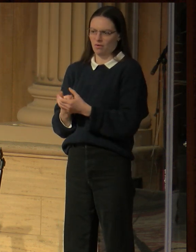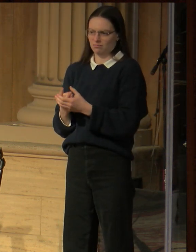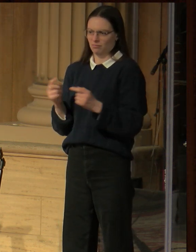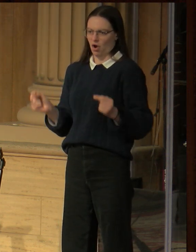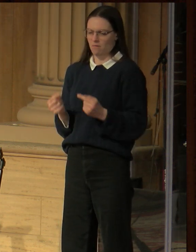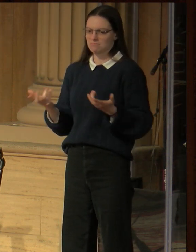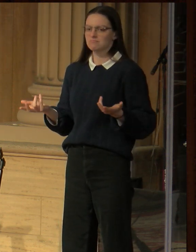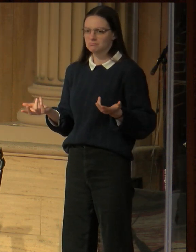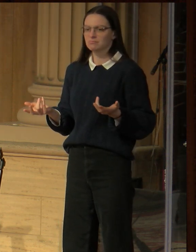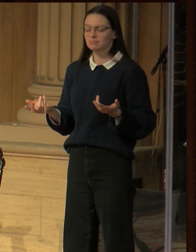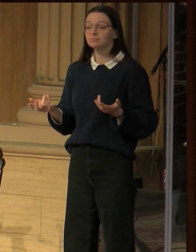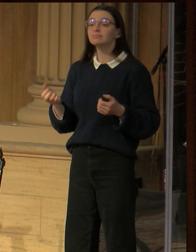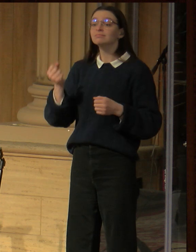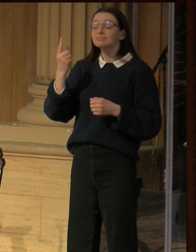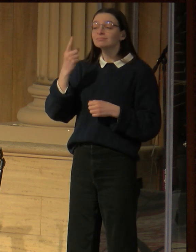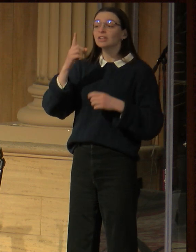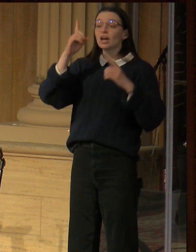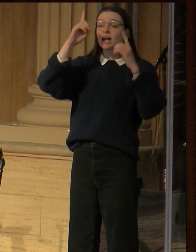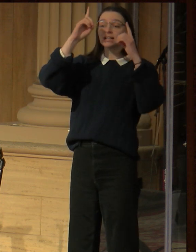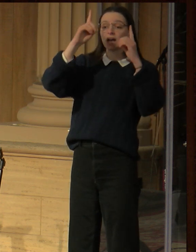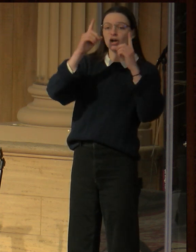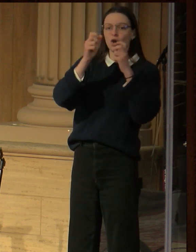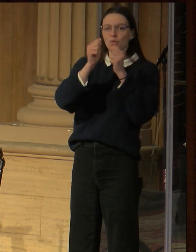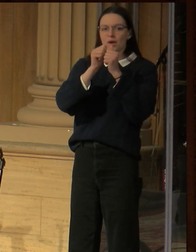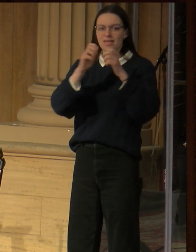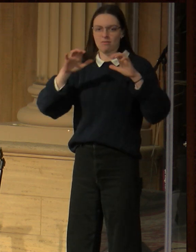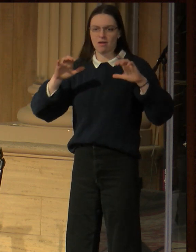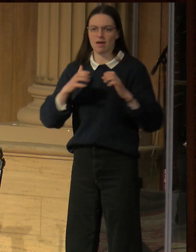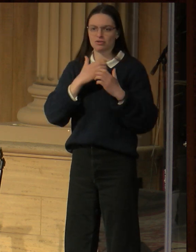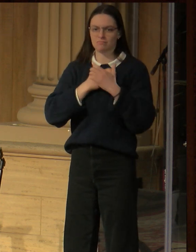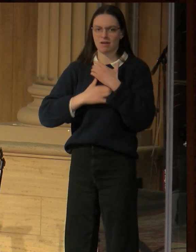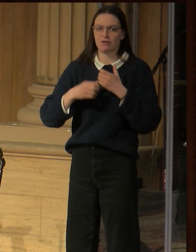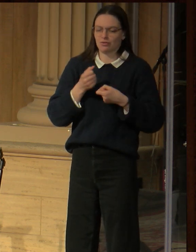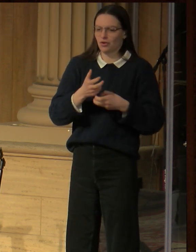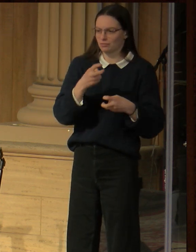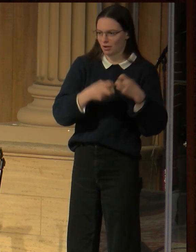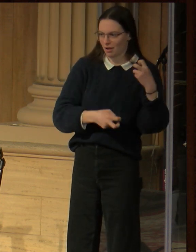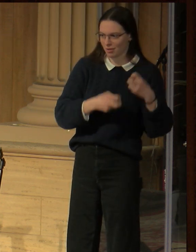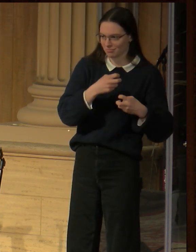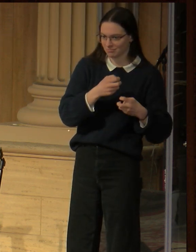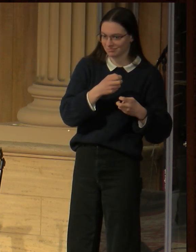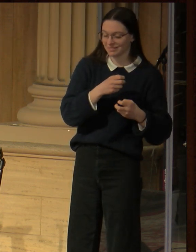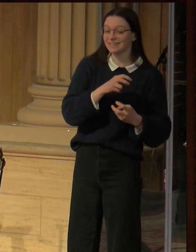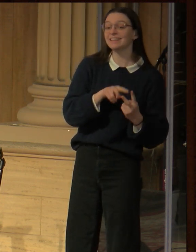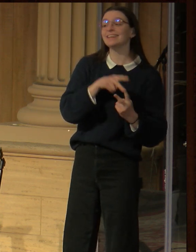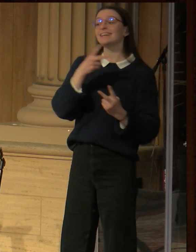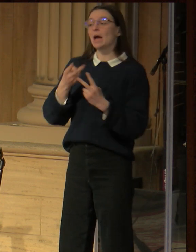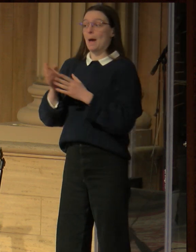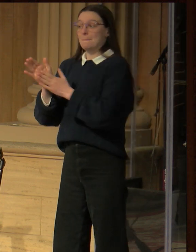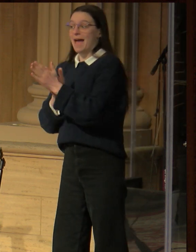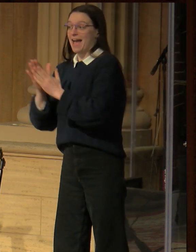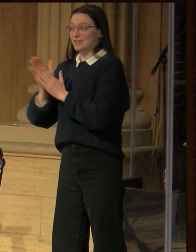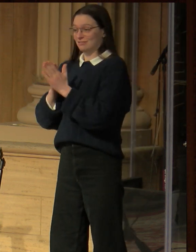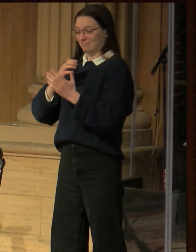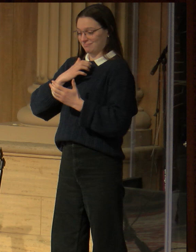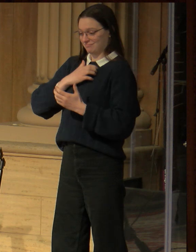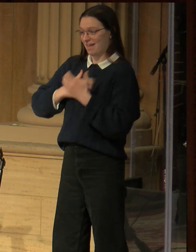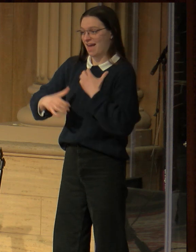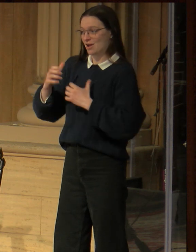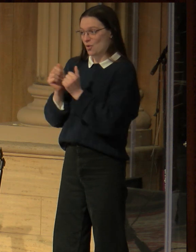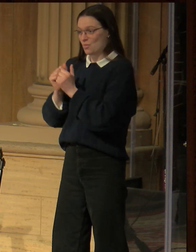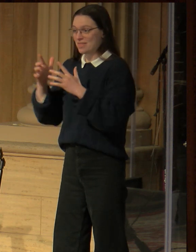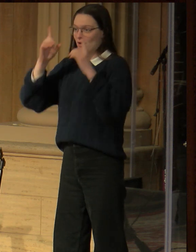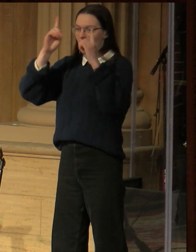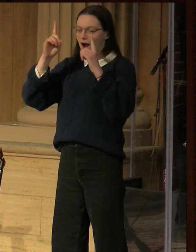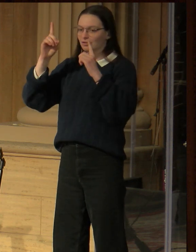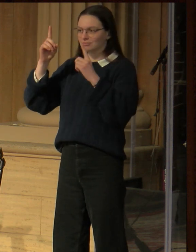And so doctrine without action and passion is a problem, but passion and action without doctrine is also